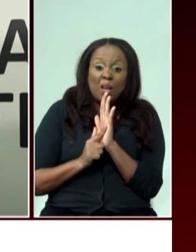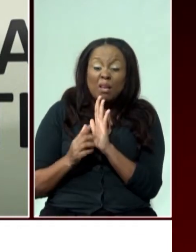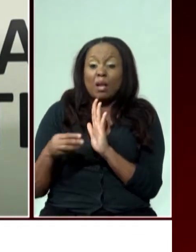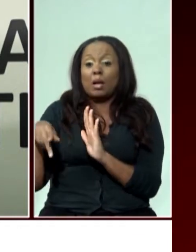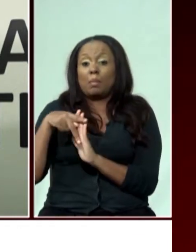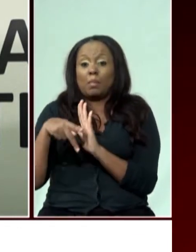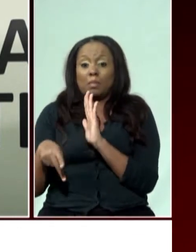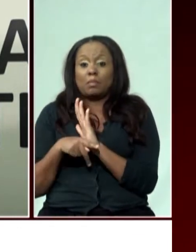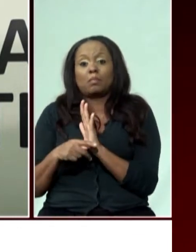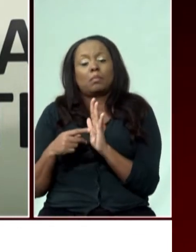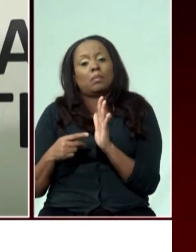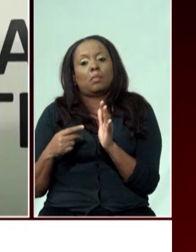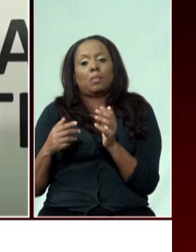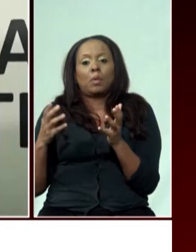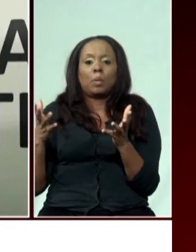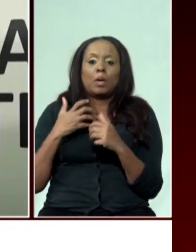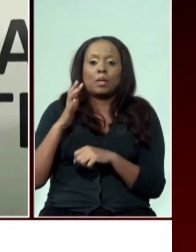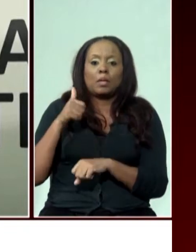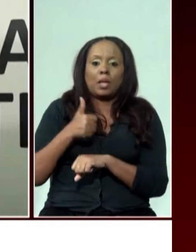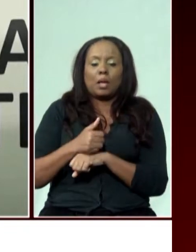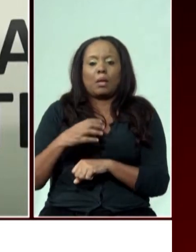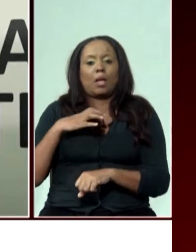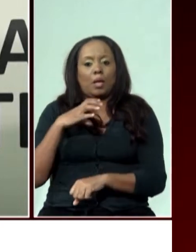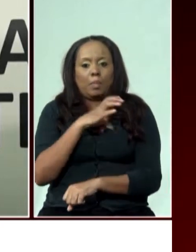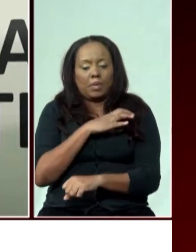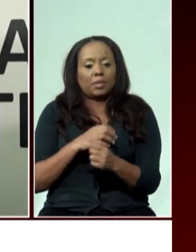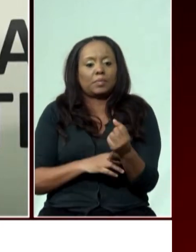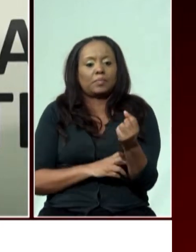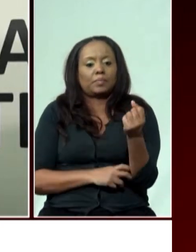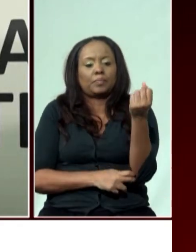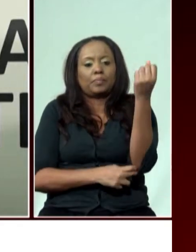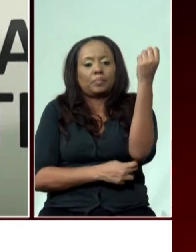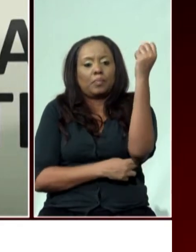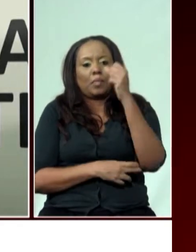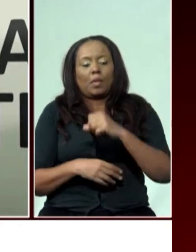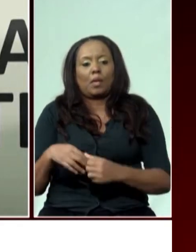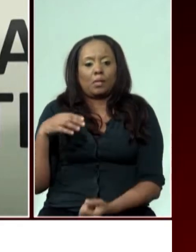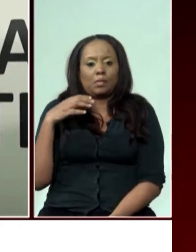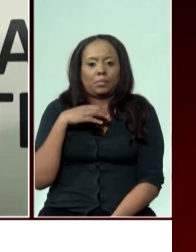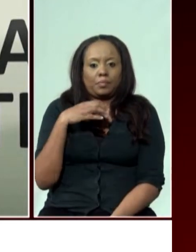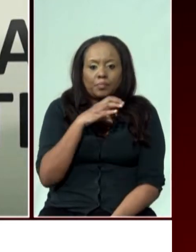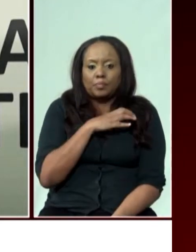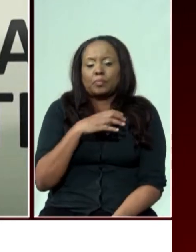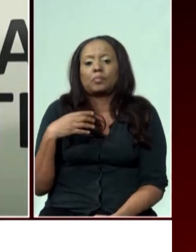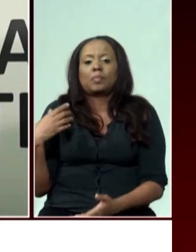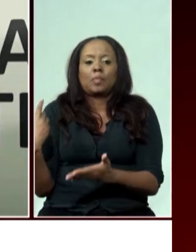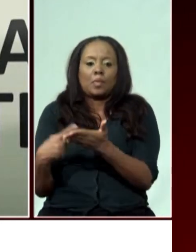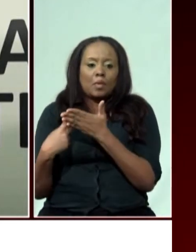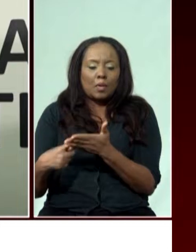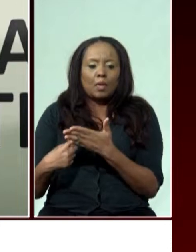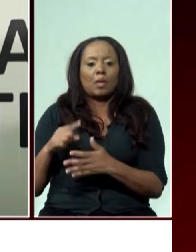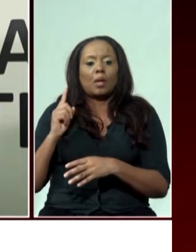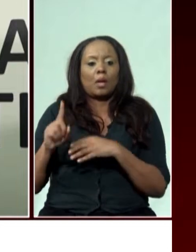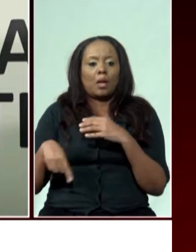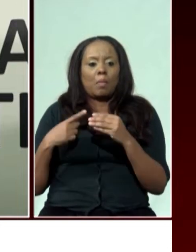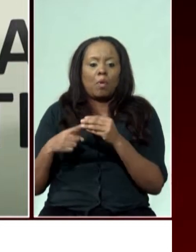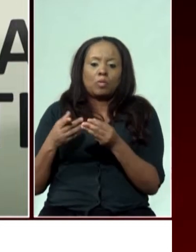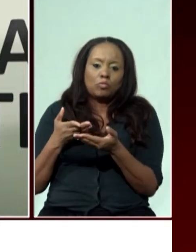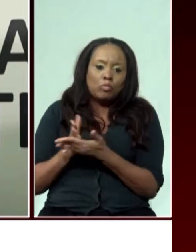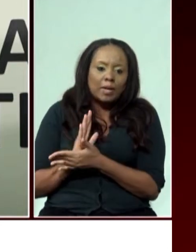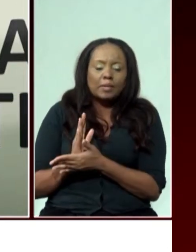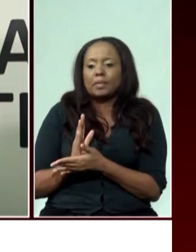not employed, or are not self-employed, and that stems naturally from the disadvantages